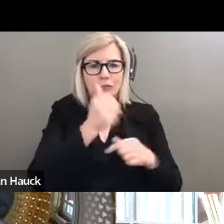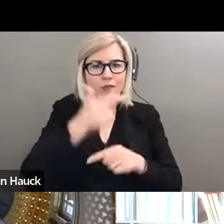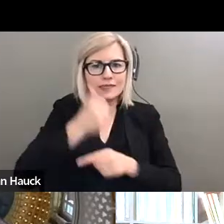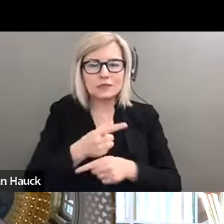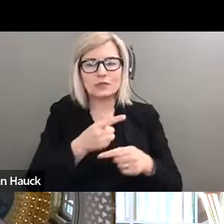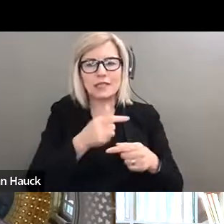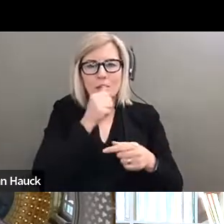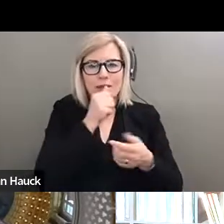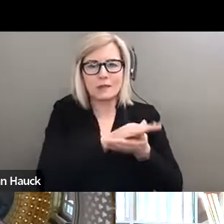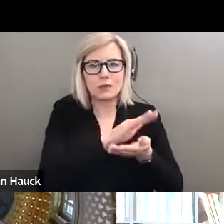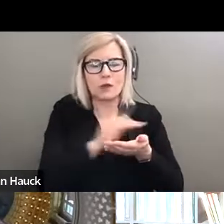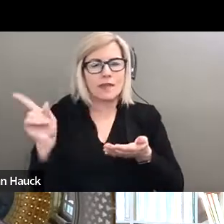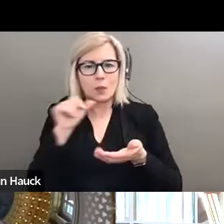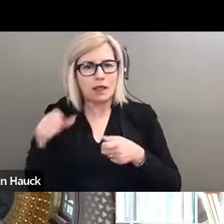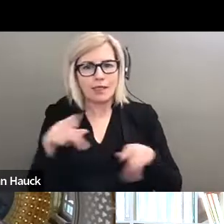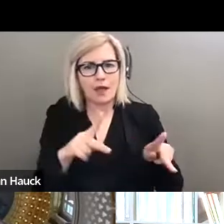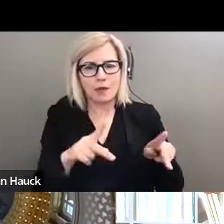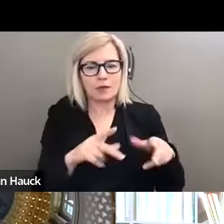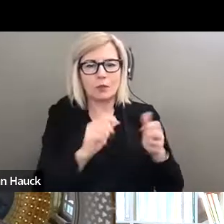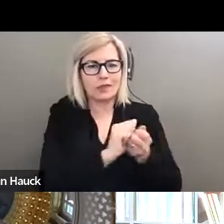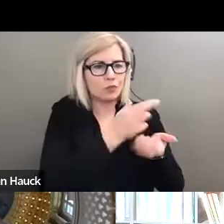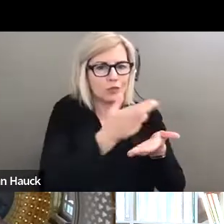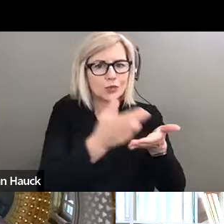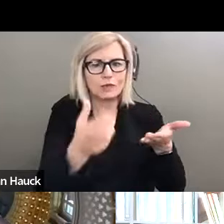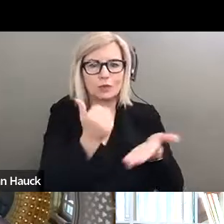want to allow that. And so what